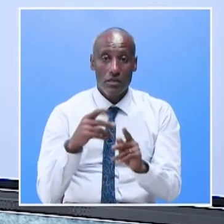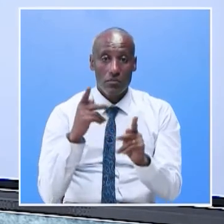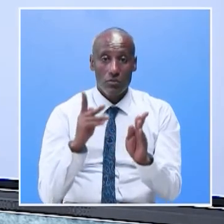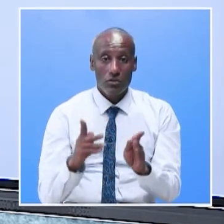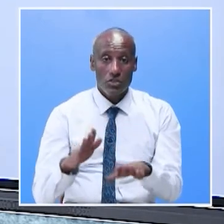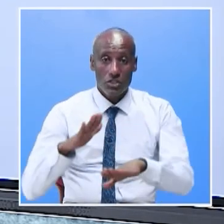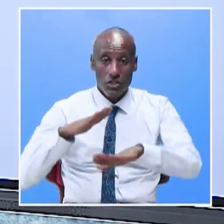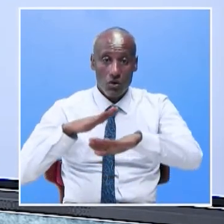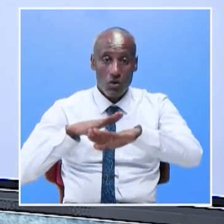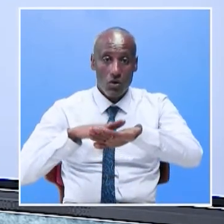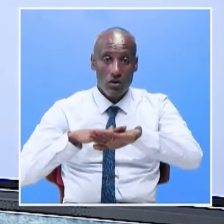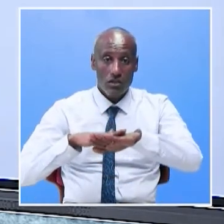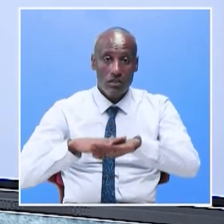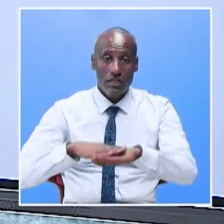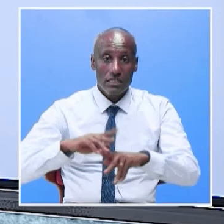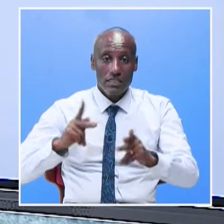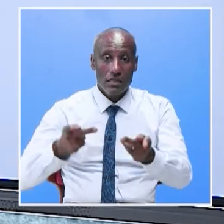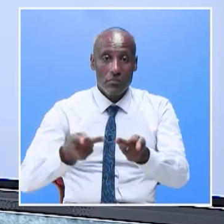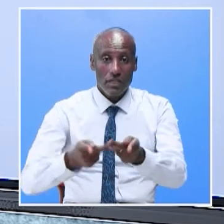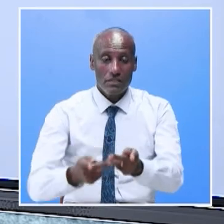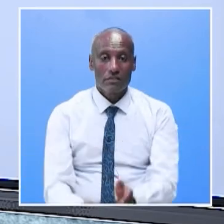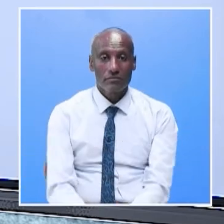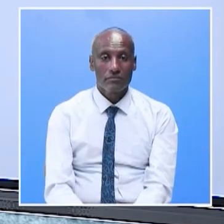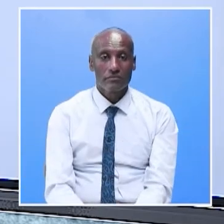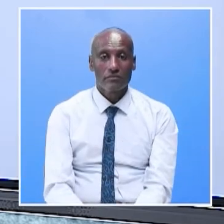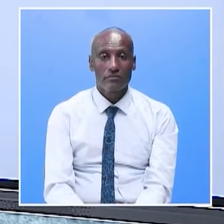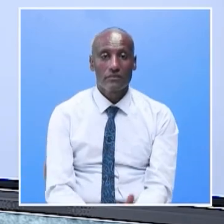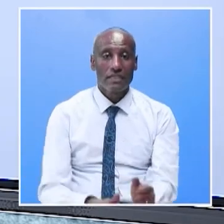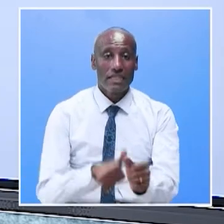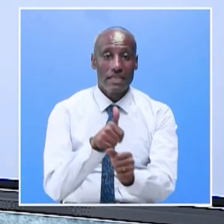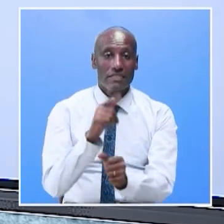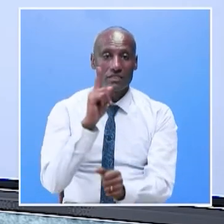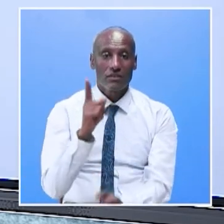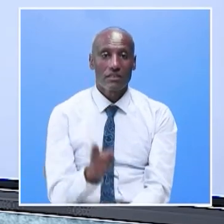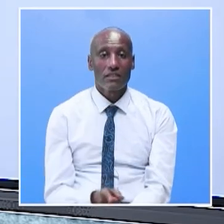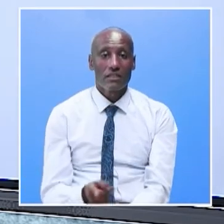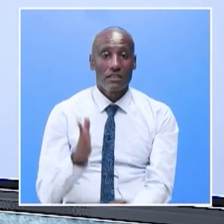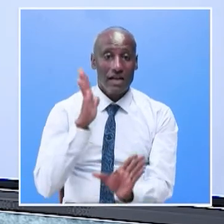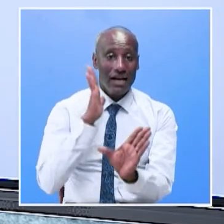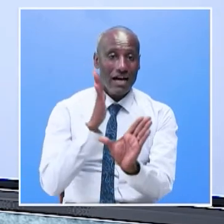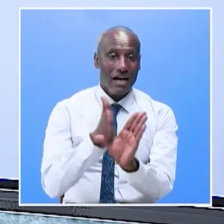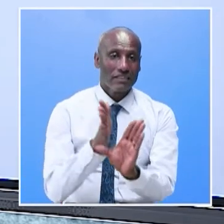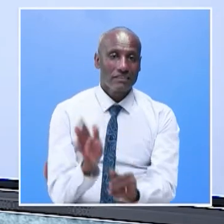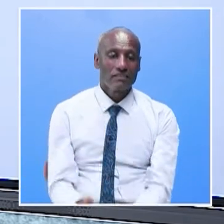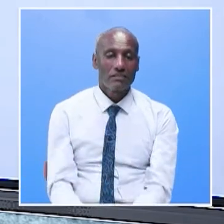on as what? Place. The next one is, here is space.